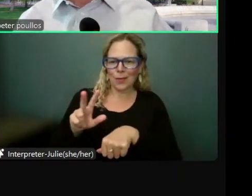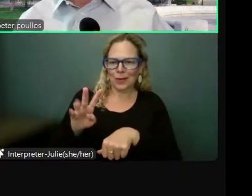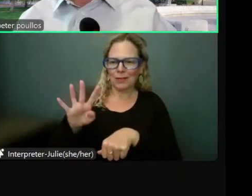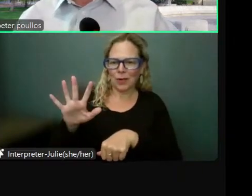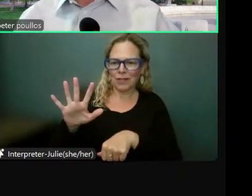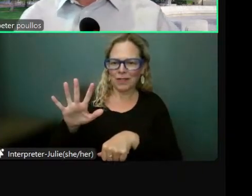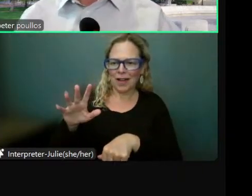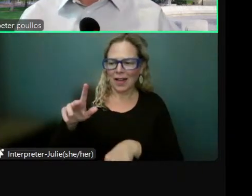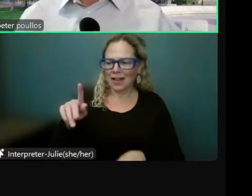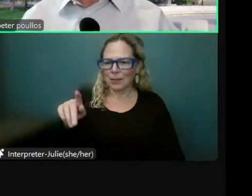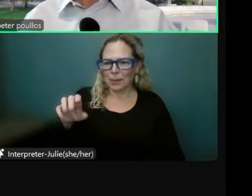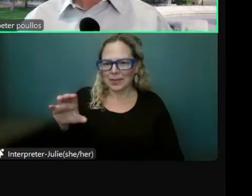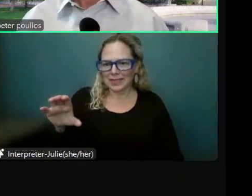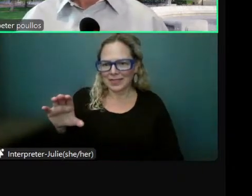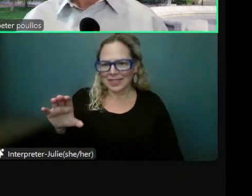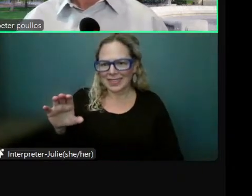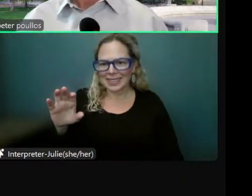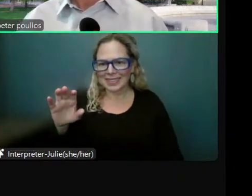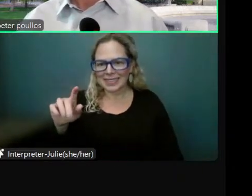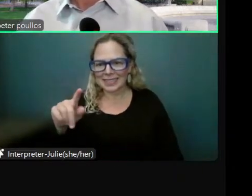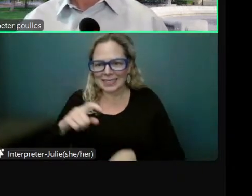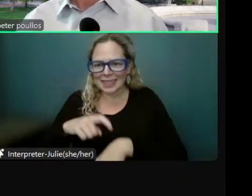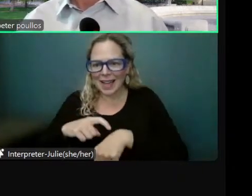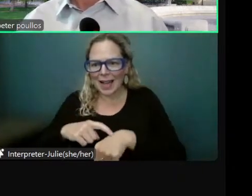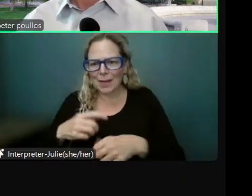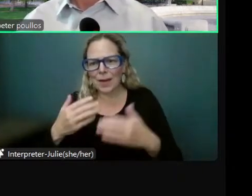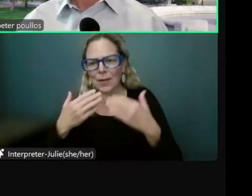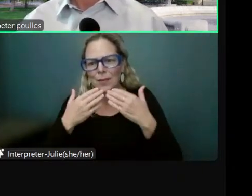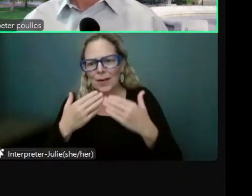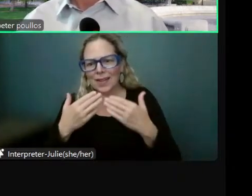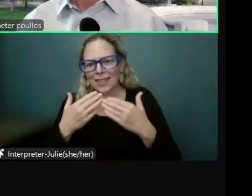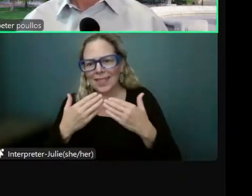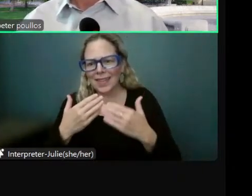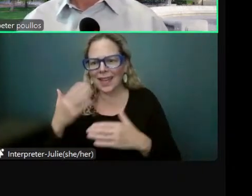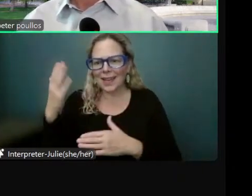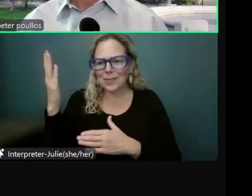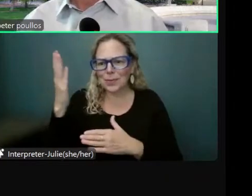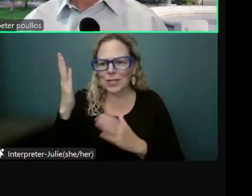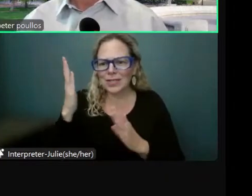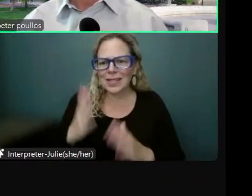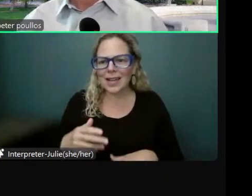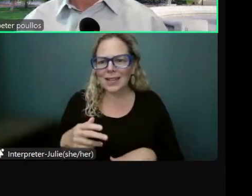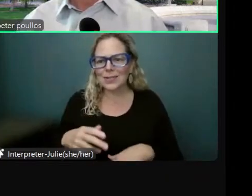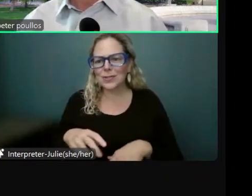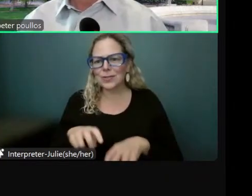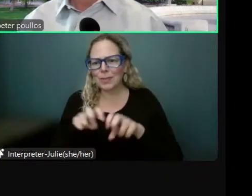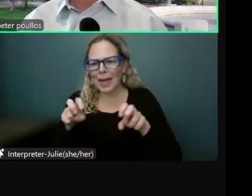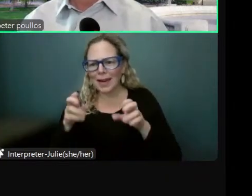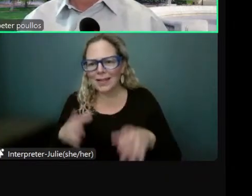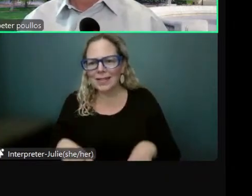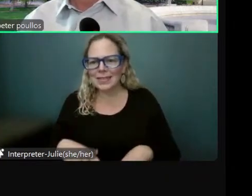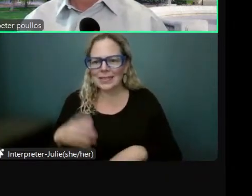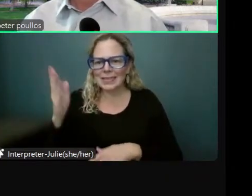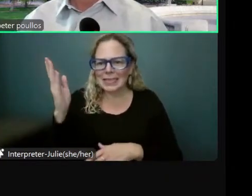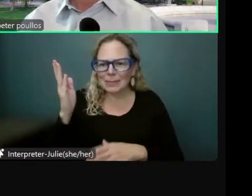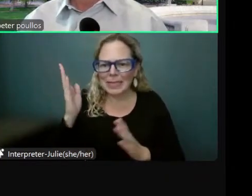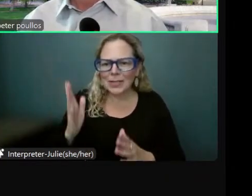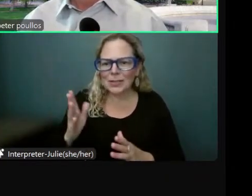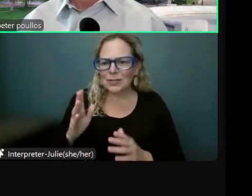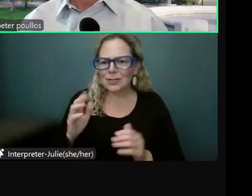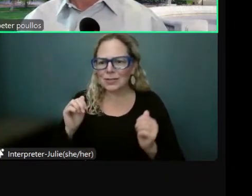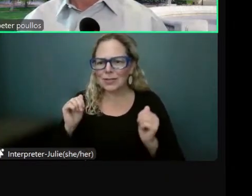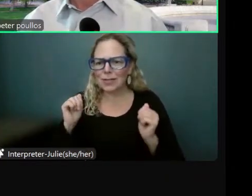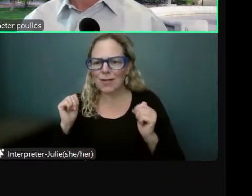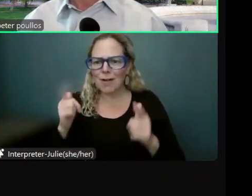time, and I want to thank all of our presenters, panelists, speakers, and